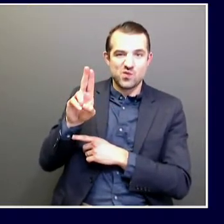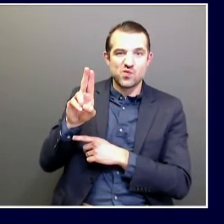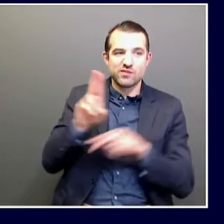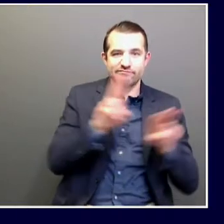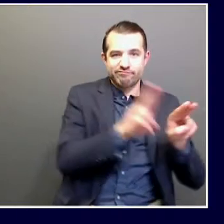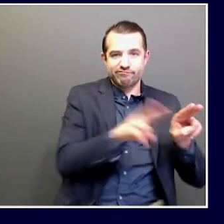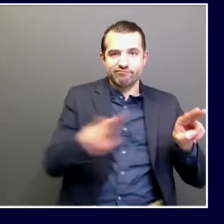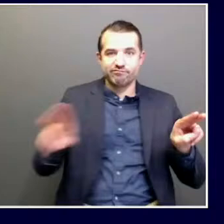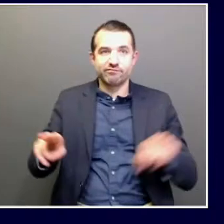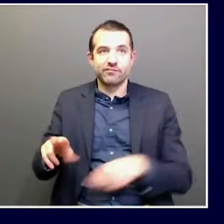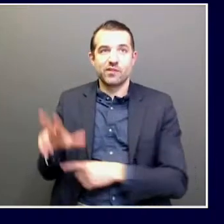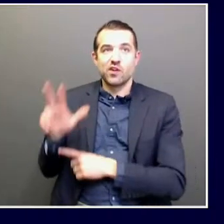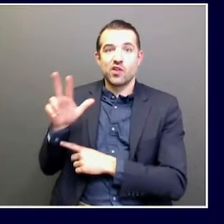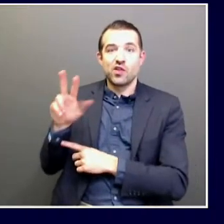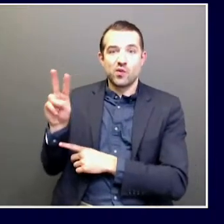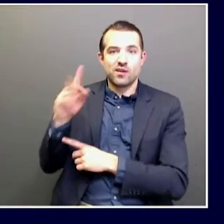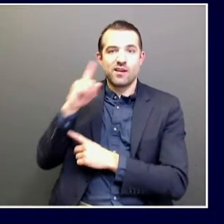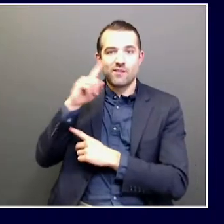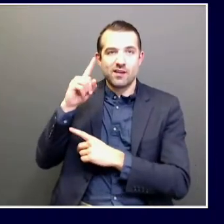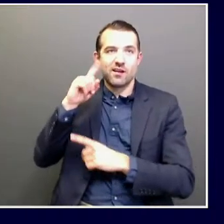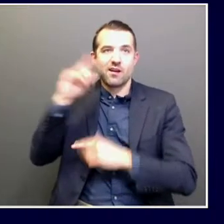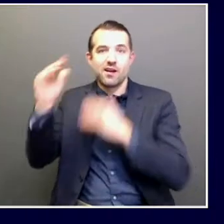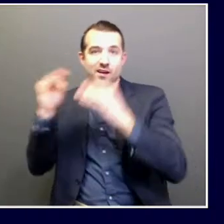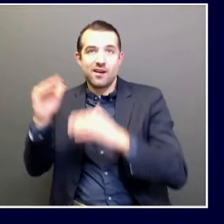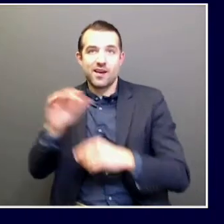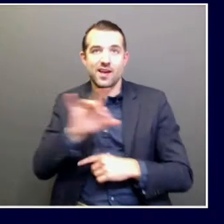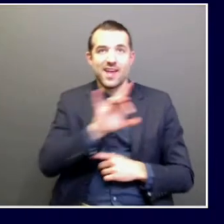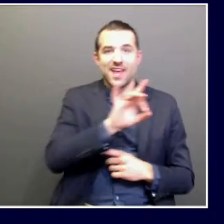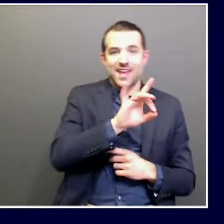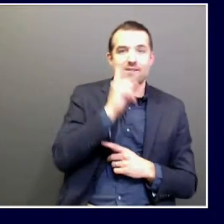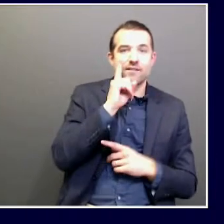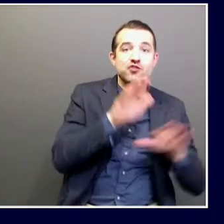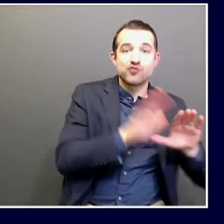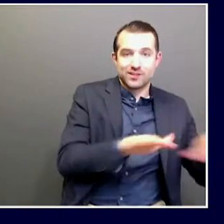beds, and 8 are pediatric or neonatal beds.